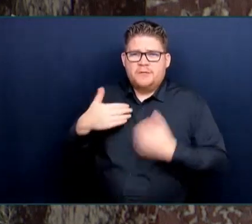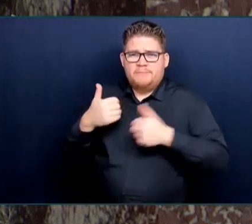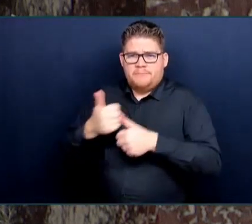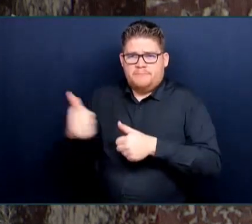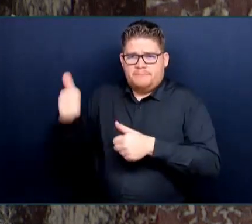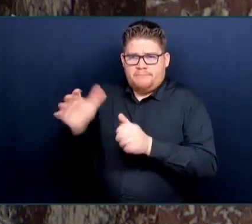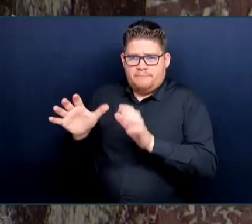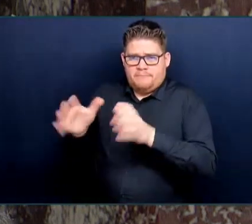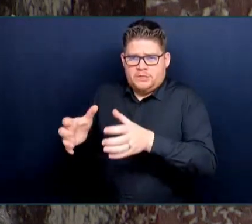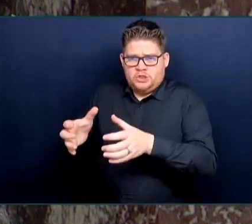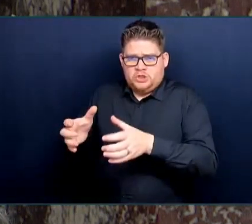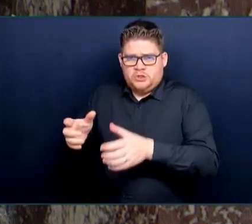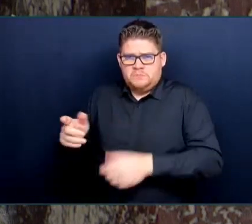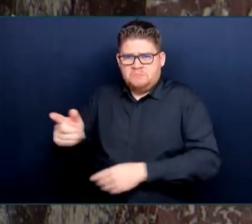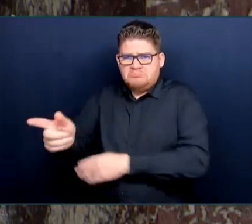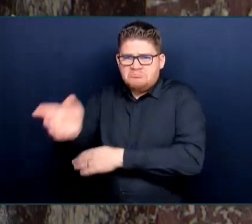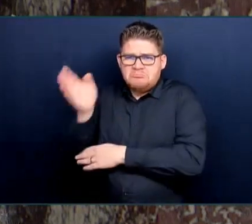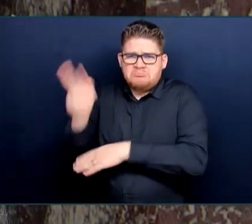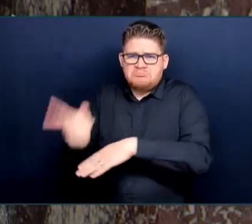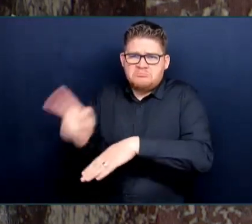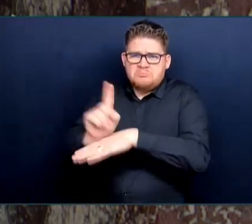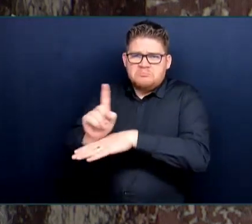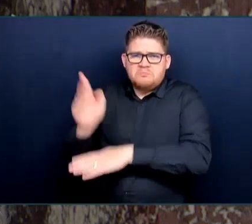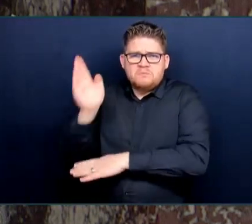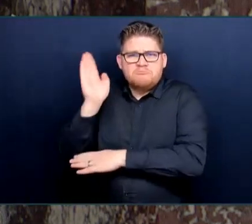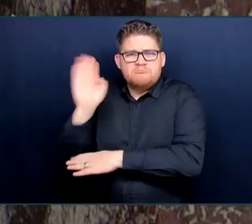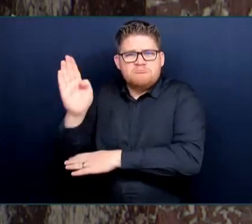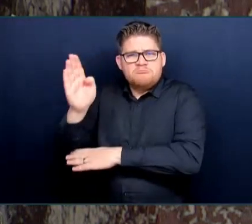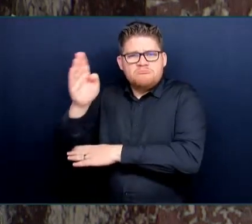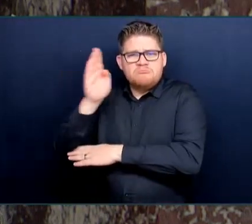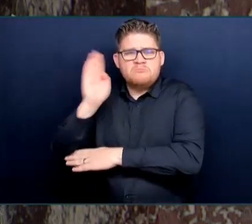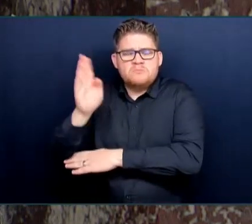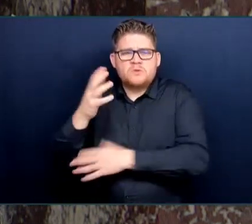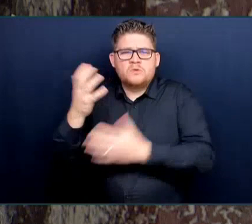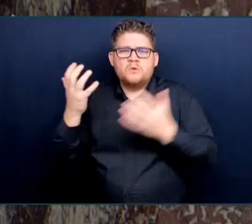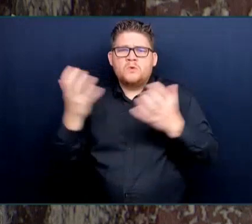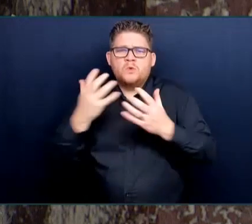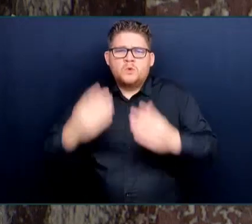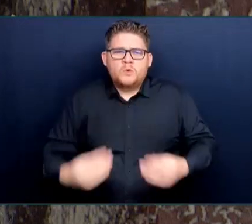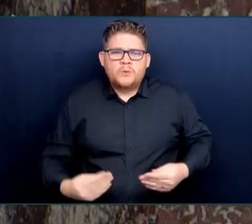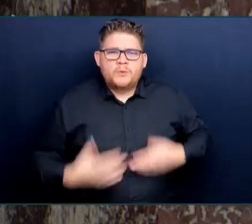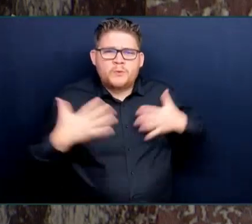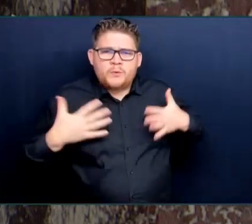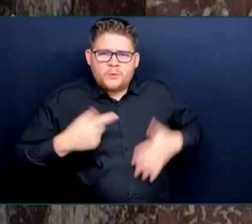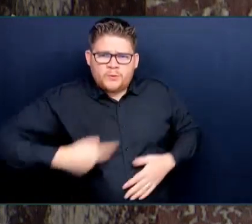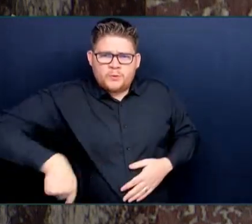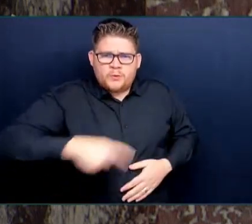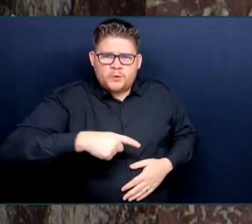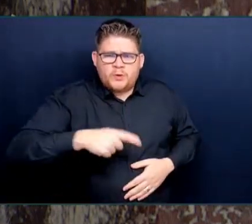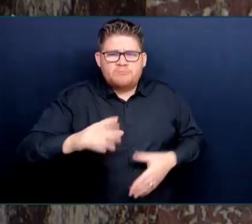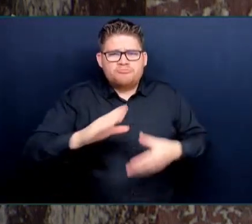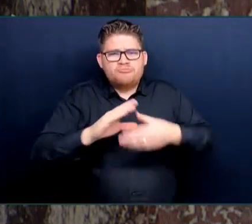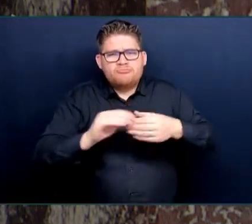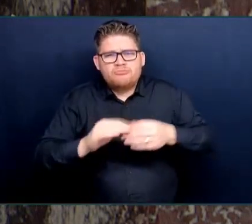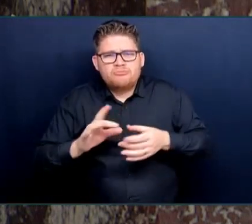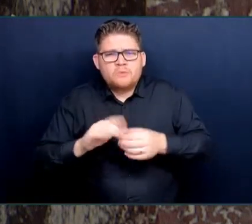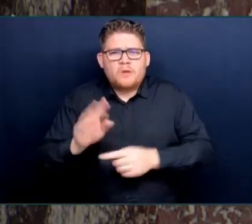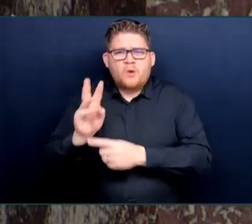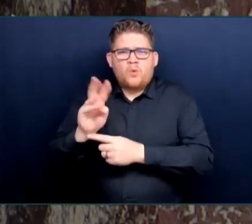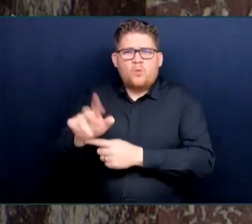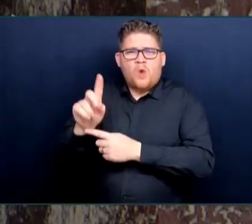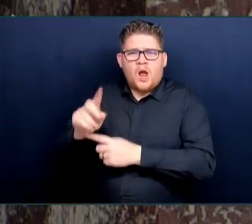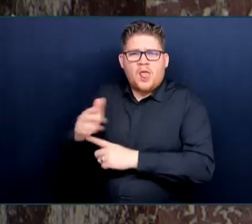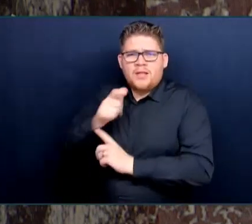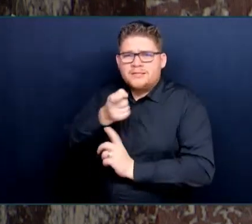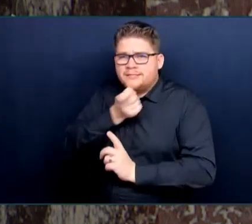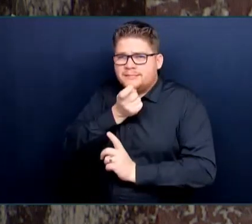wild salmon is a repeat of reports from 30 years ago. Yet today we are even less protective of